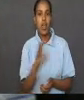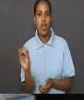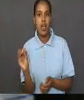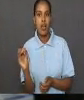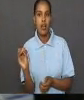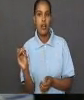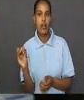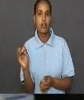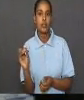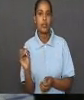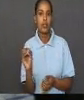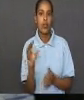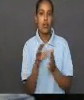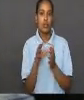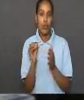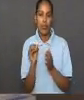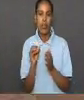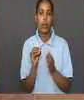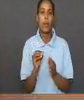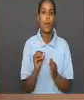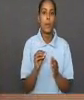and osmotic pressure.